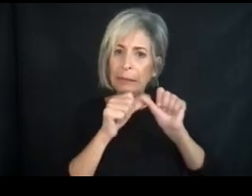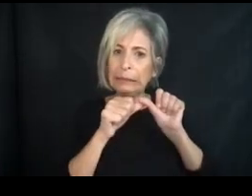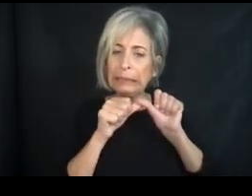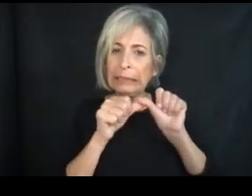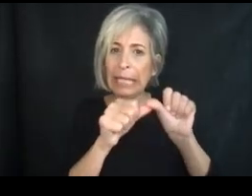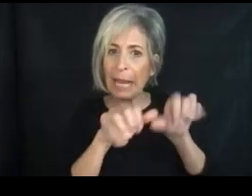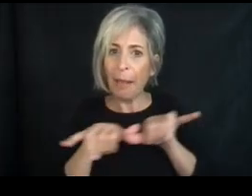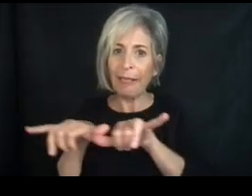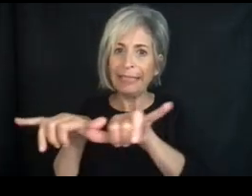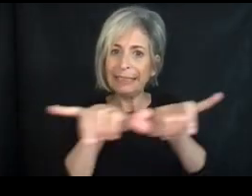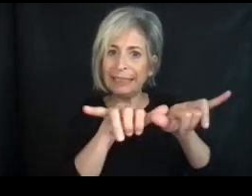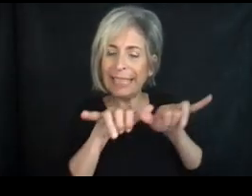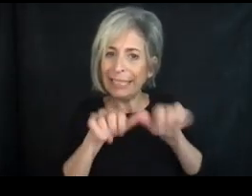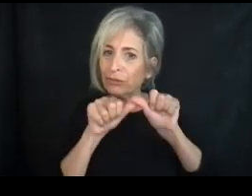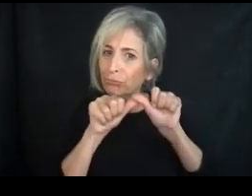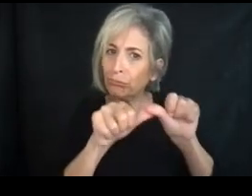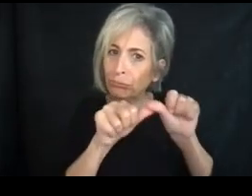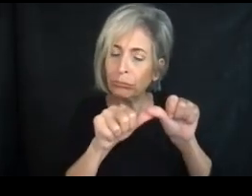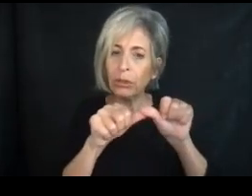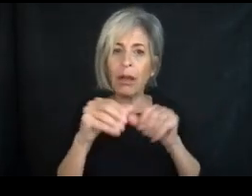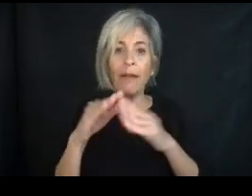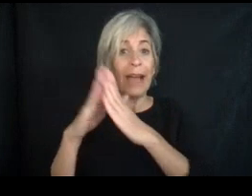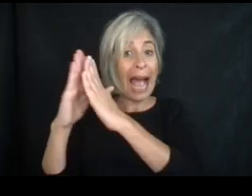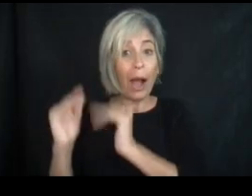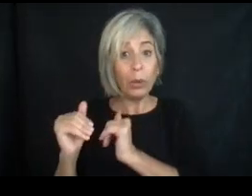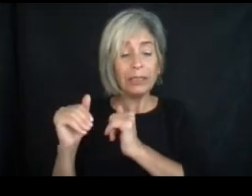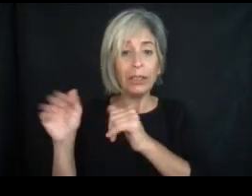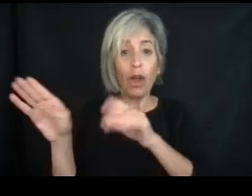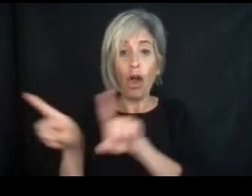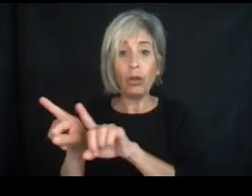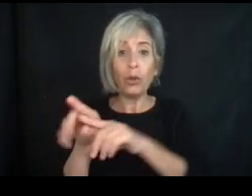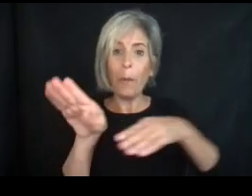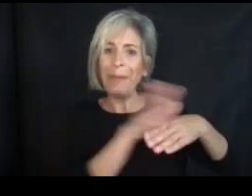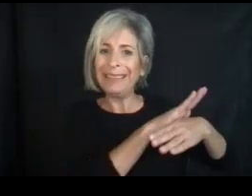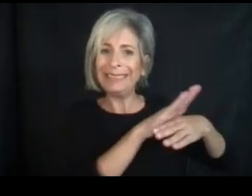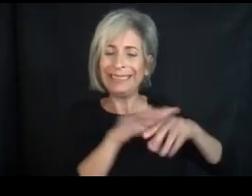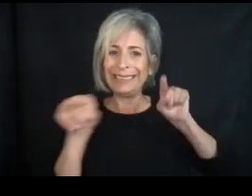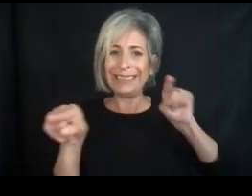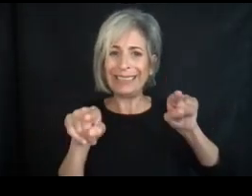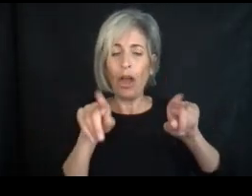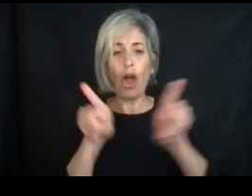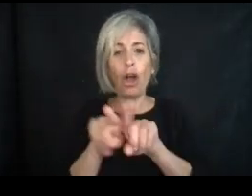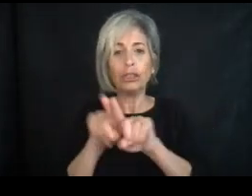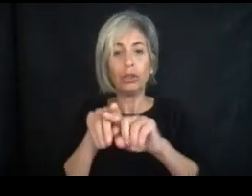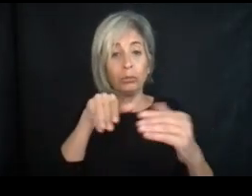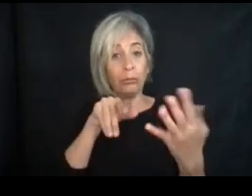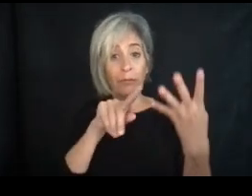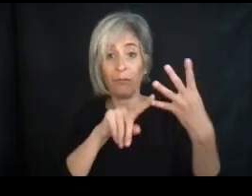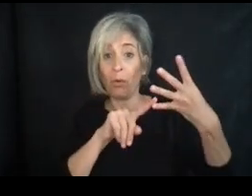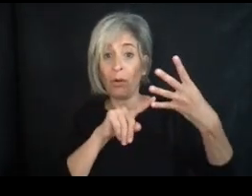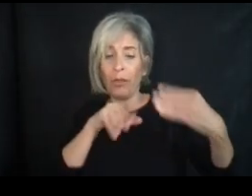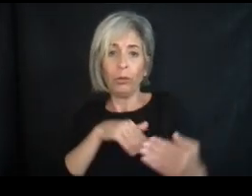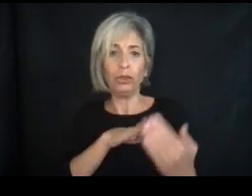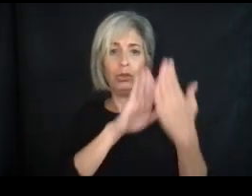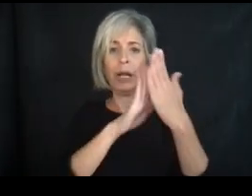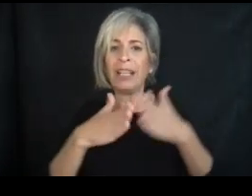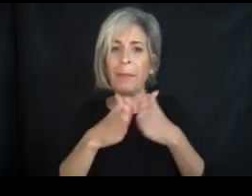stabilization of our households and businesses, and to address the public health and